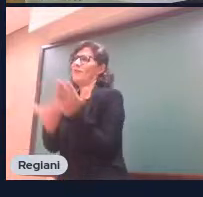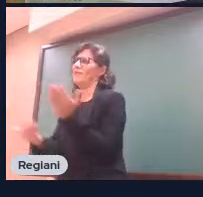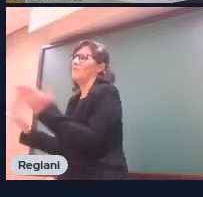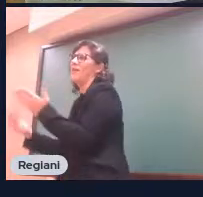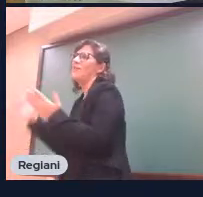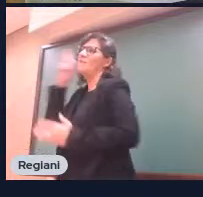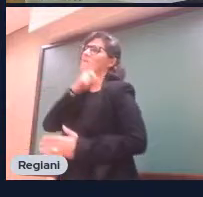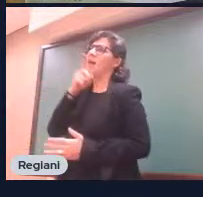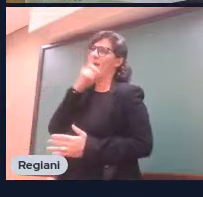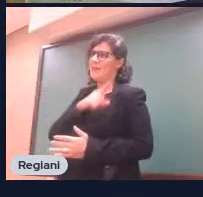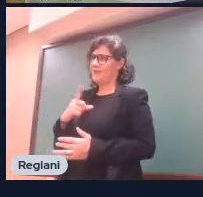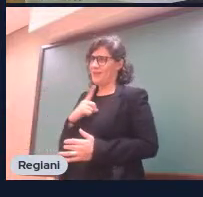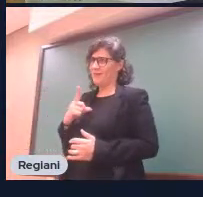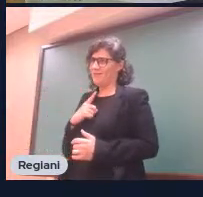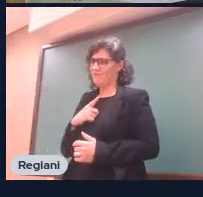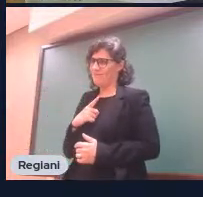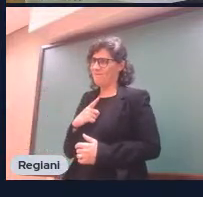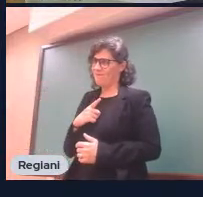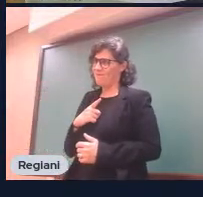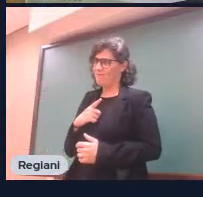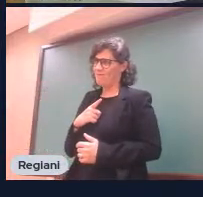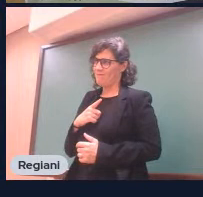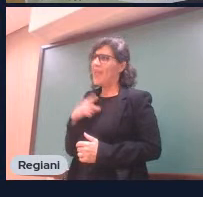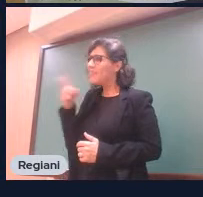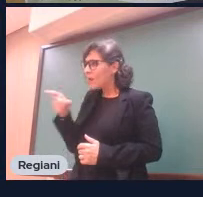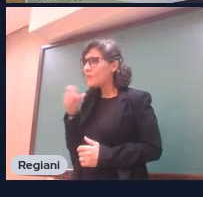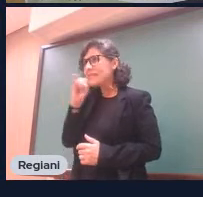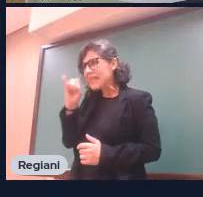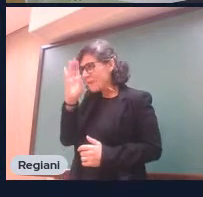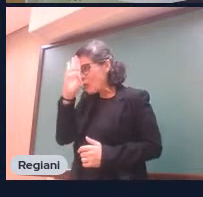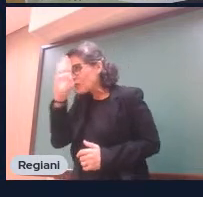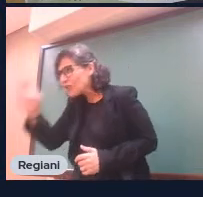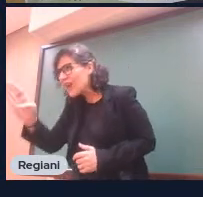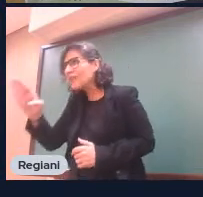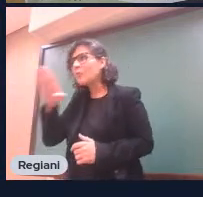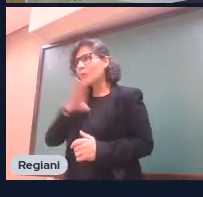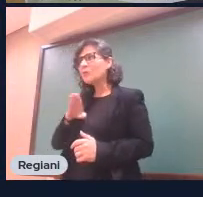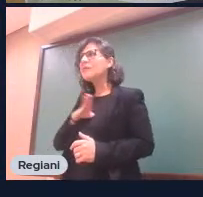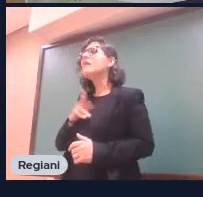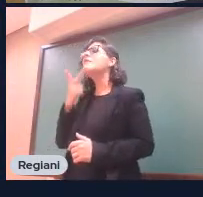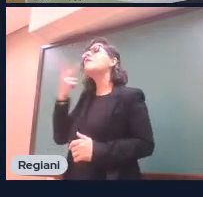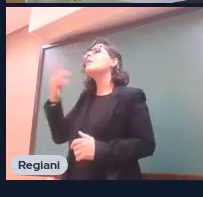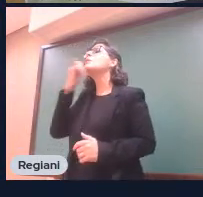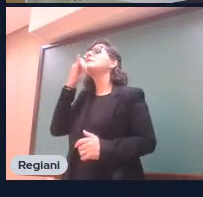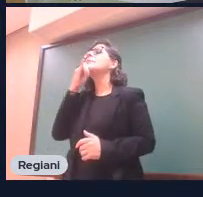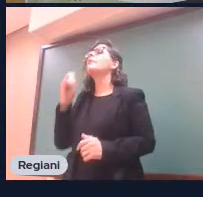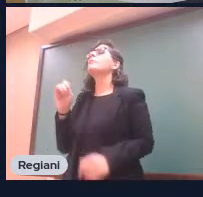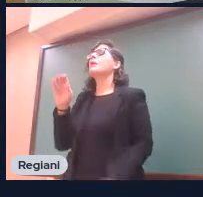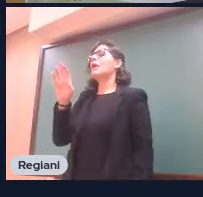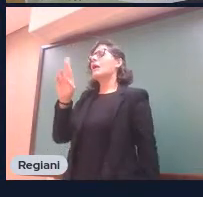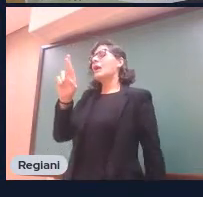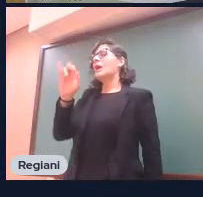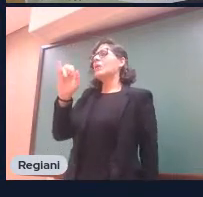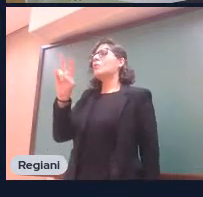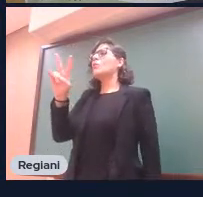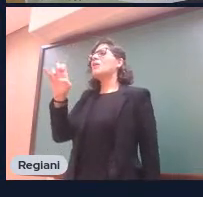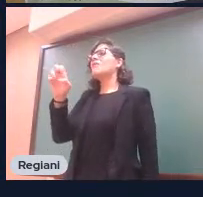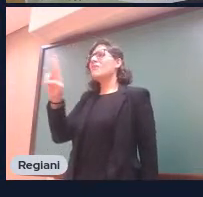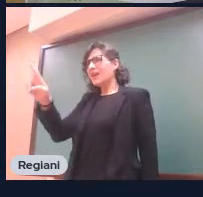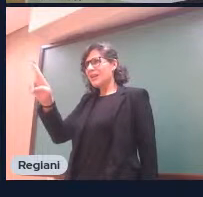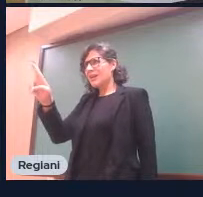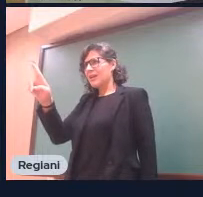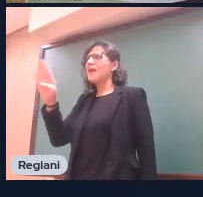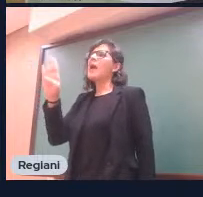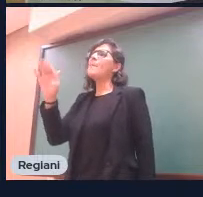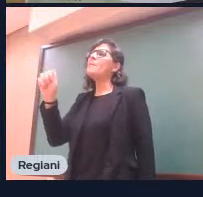this, Canada and Regina. It will tell you that there is something like a bank of a river. Even worse, it will tell you that there is a